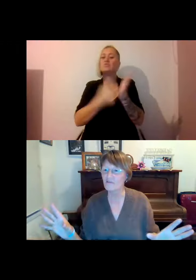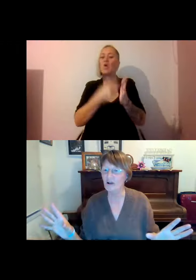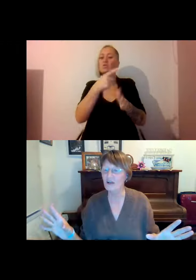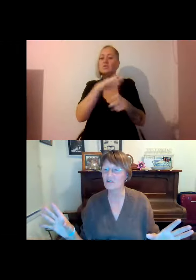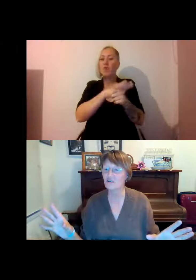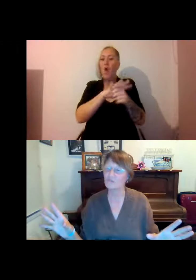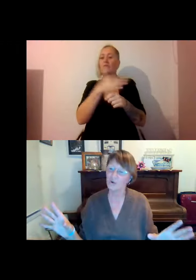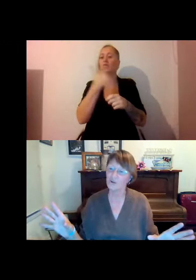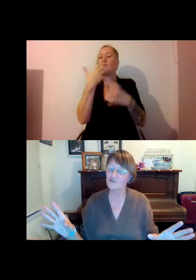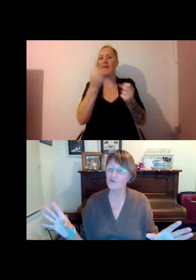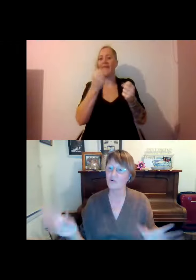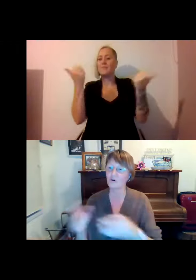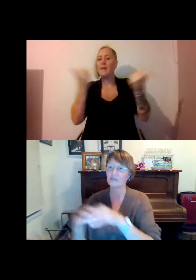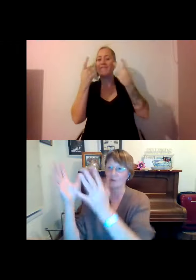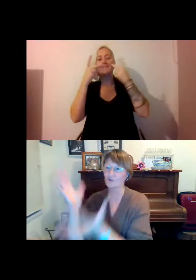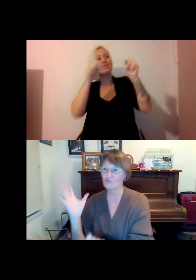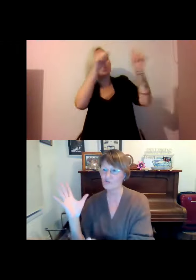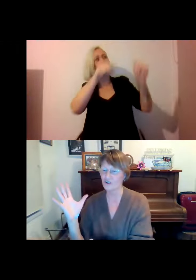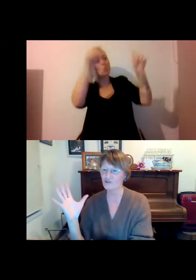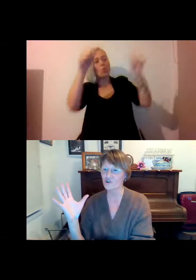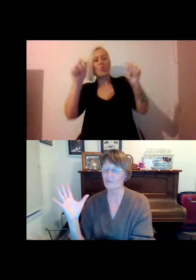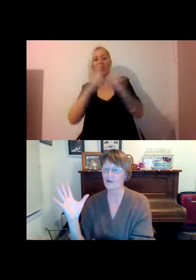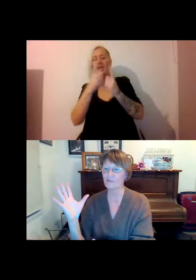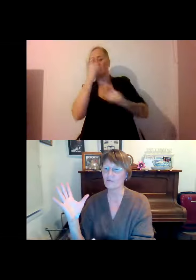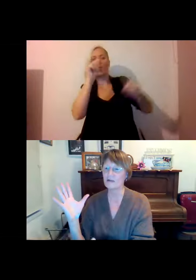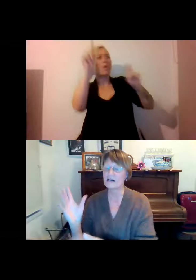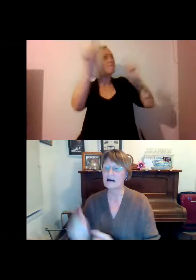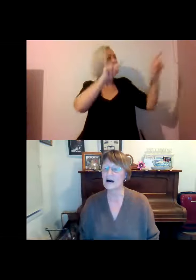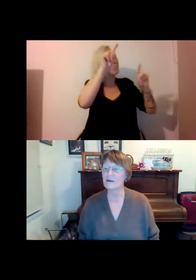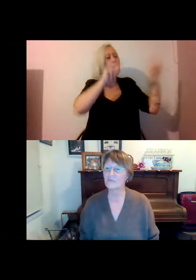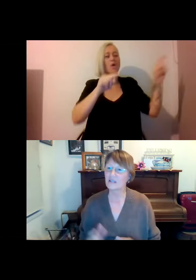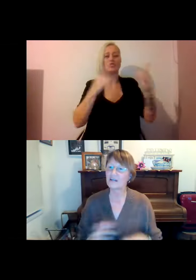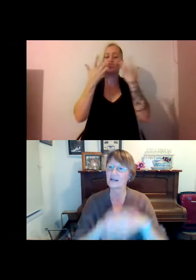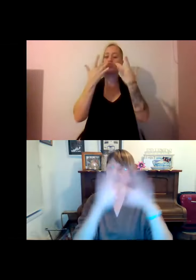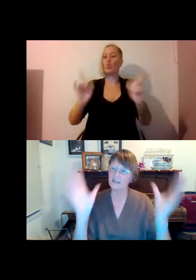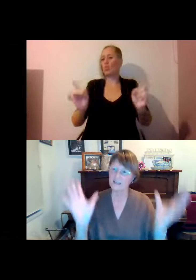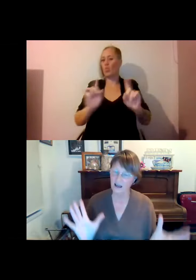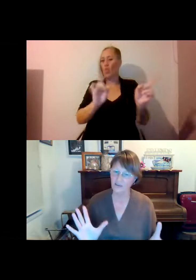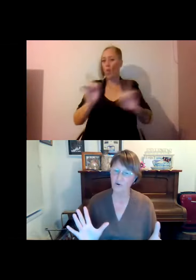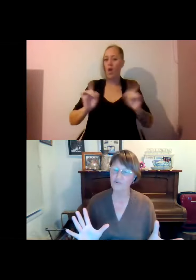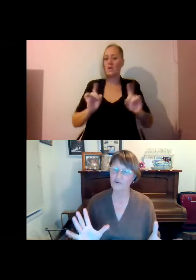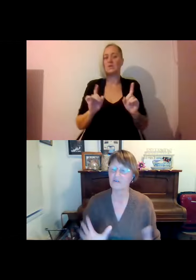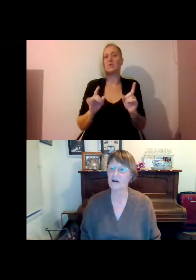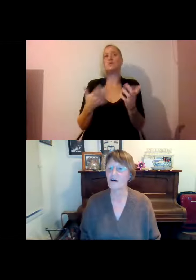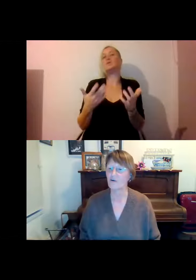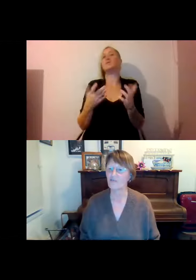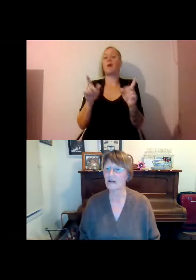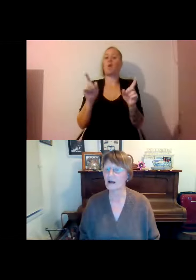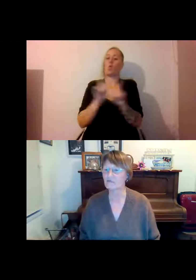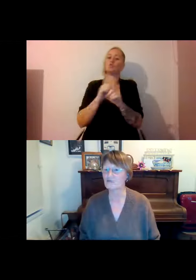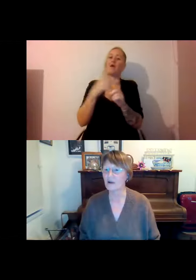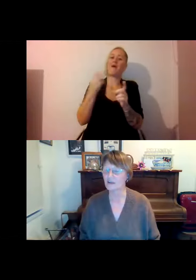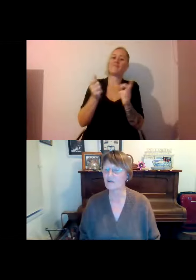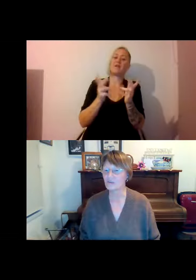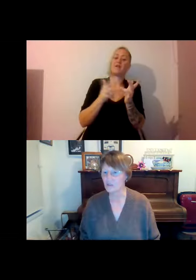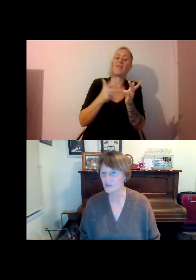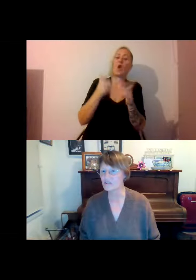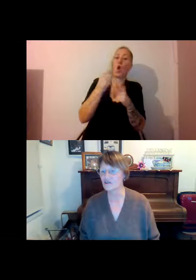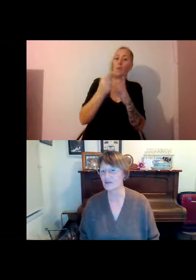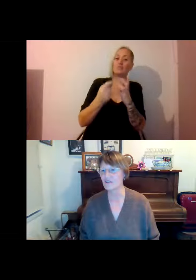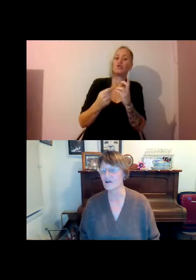stuff around that you can point to, or little models you can show people. But then it's this other option of being able to make